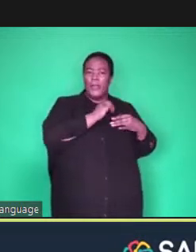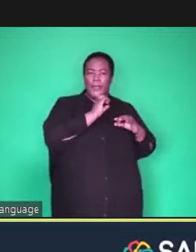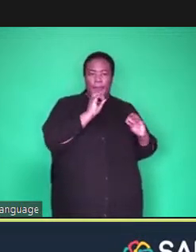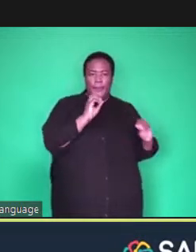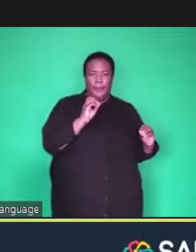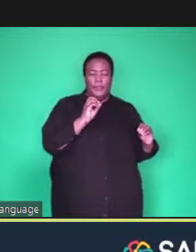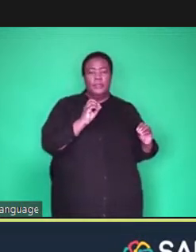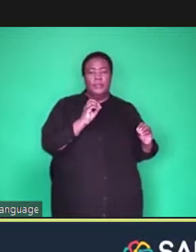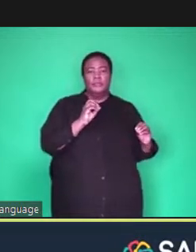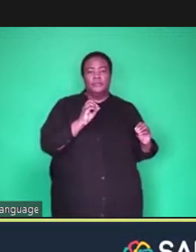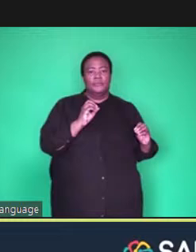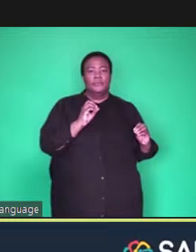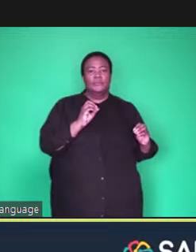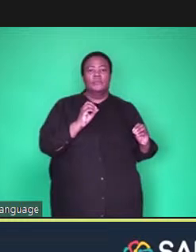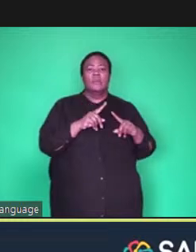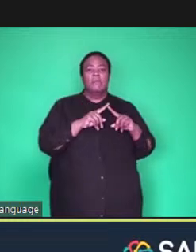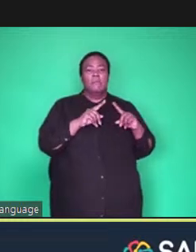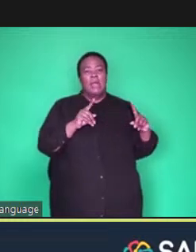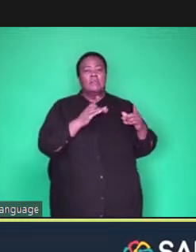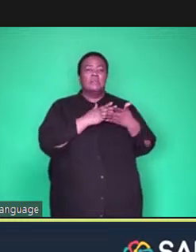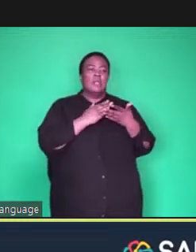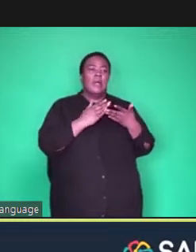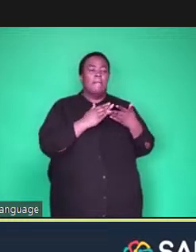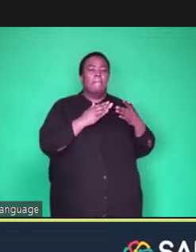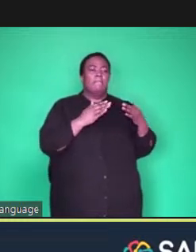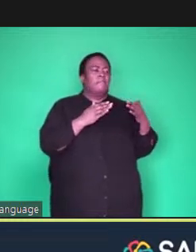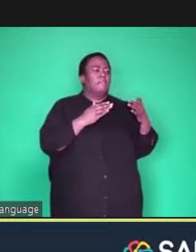break settlement patterns down into